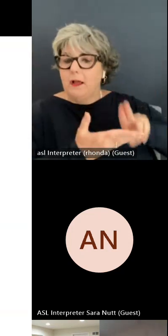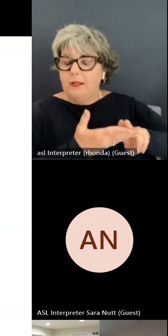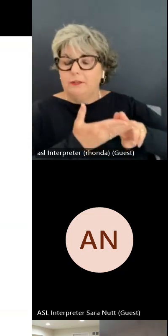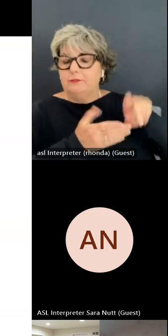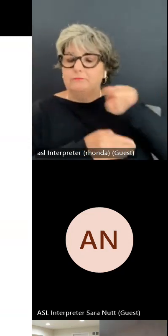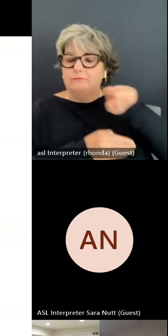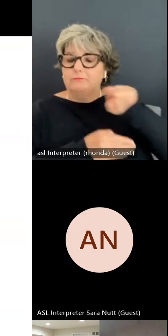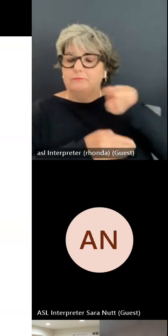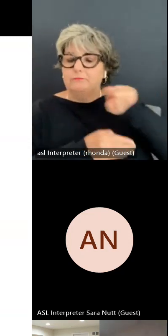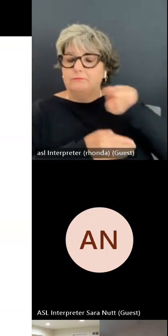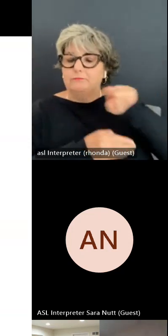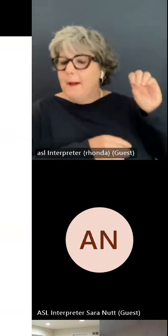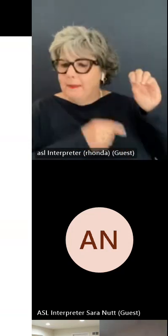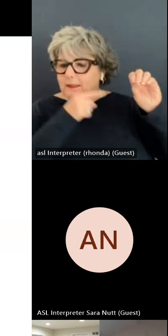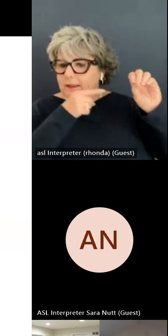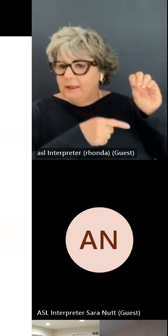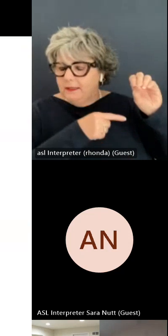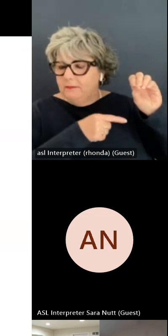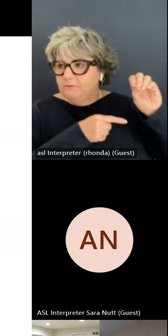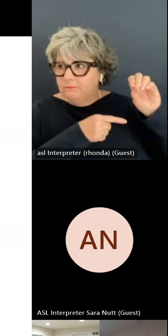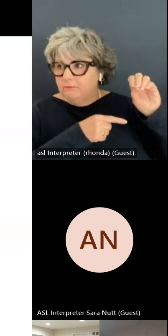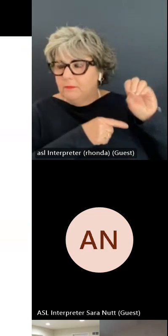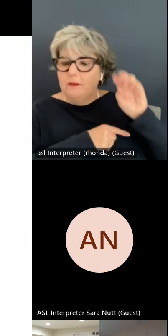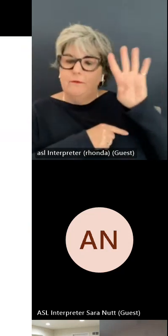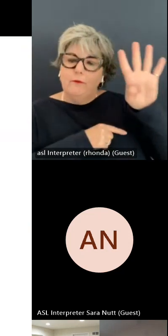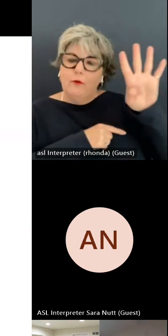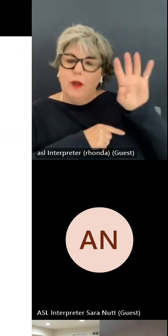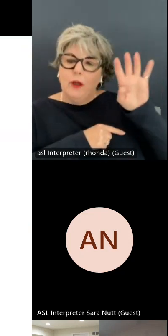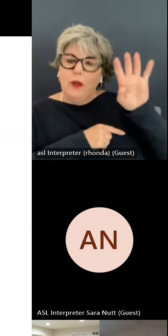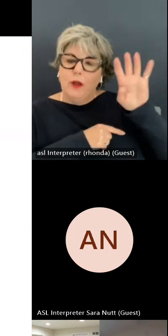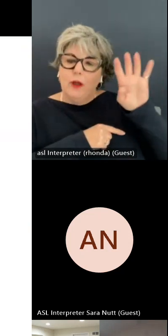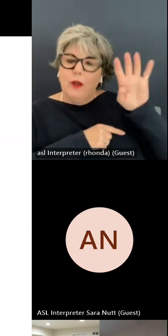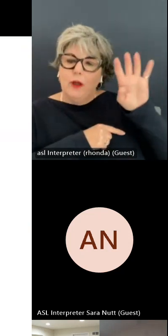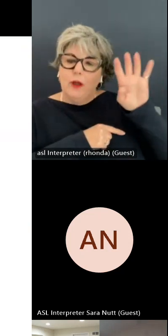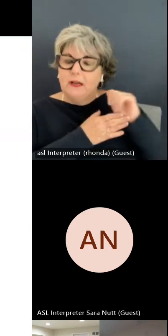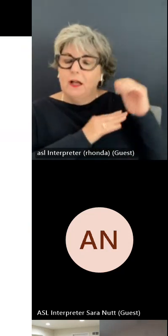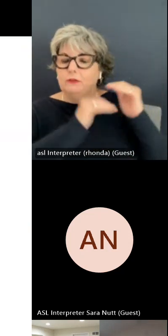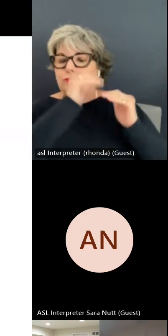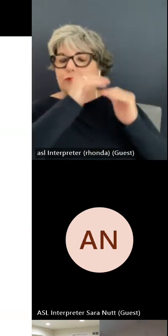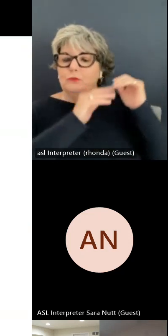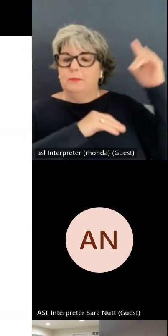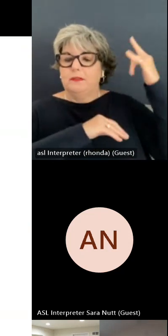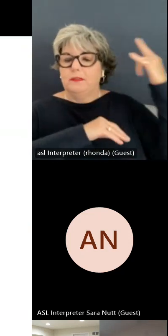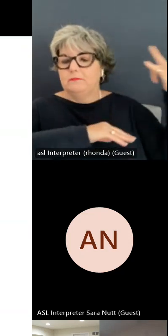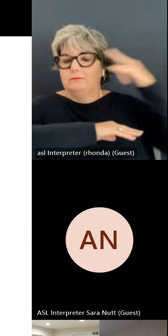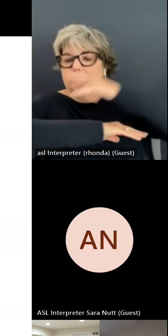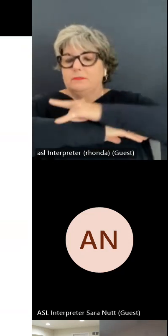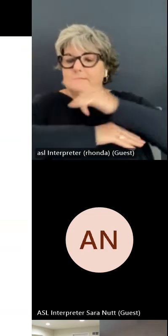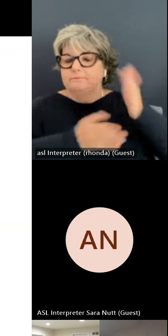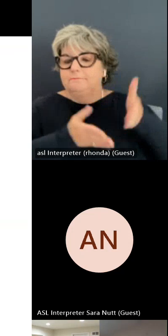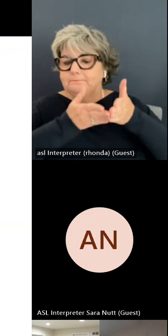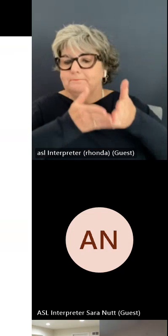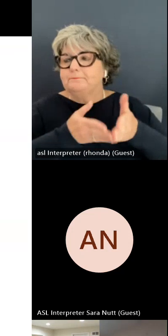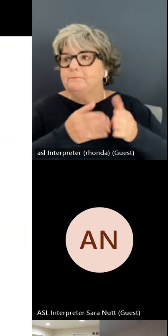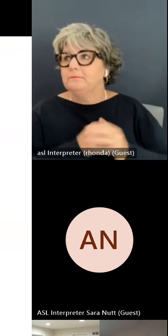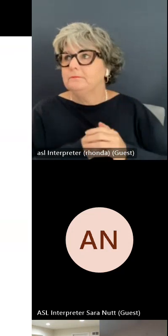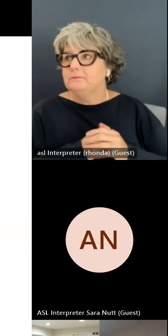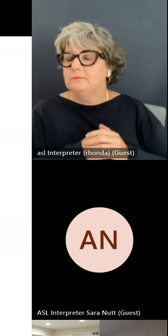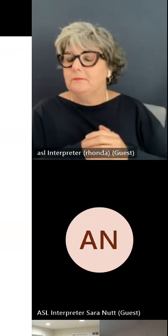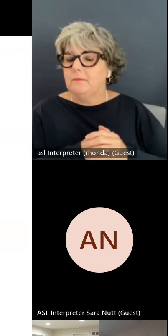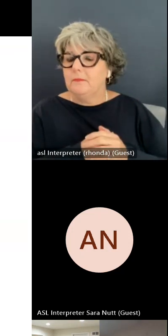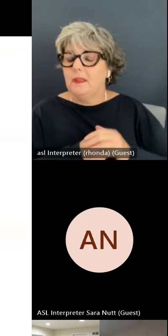XYZ Corporation for $400 billion to build an aircraft carrier. They want to